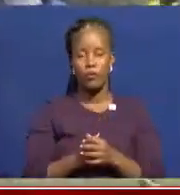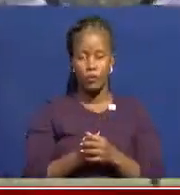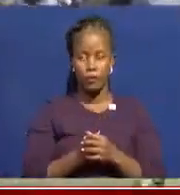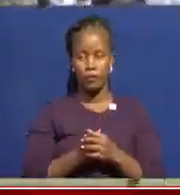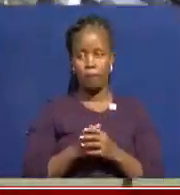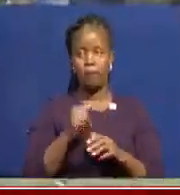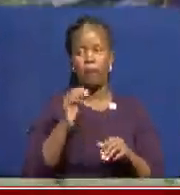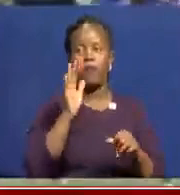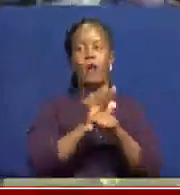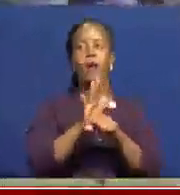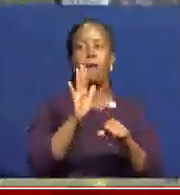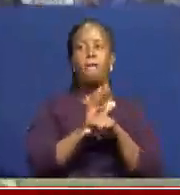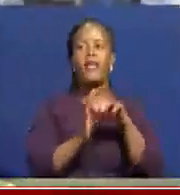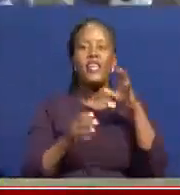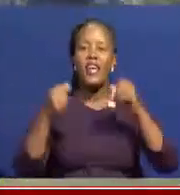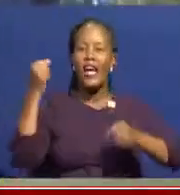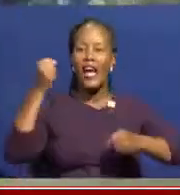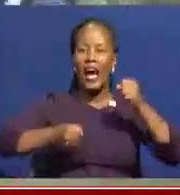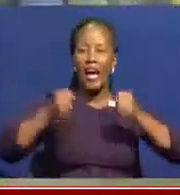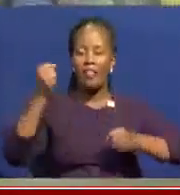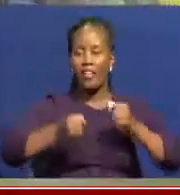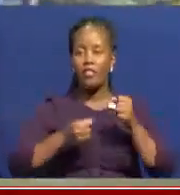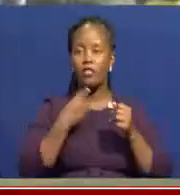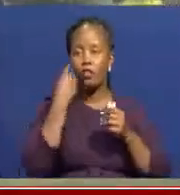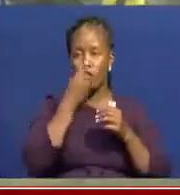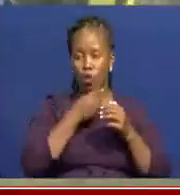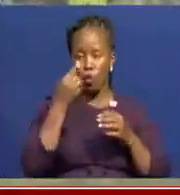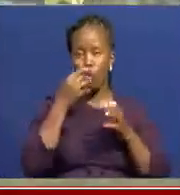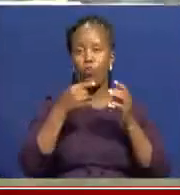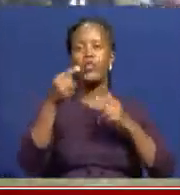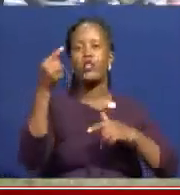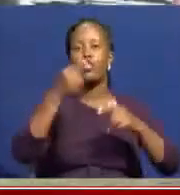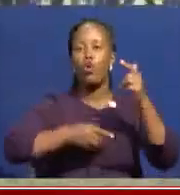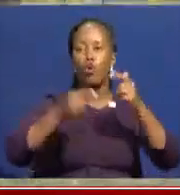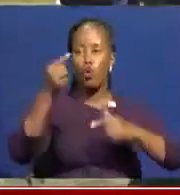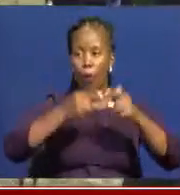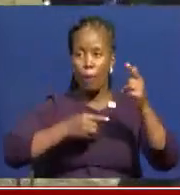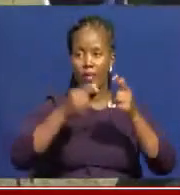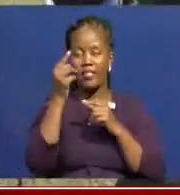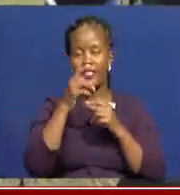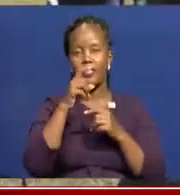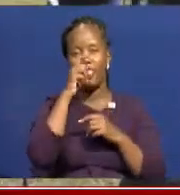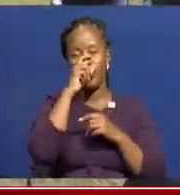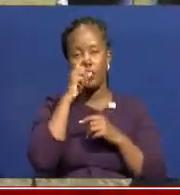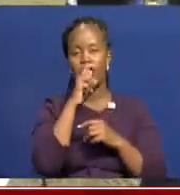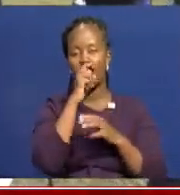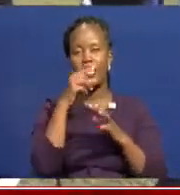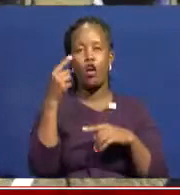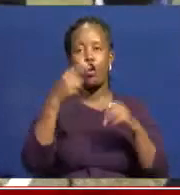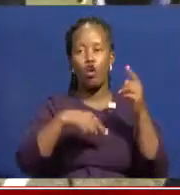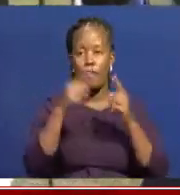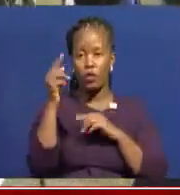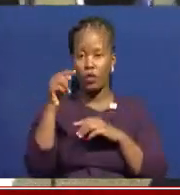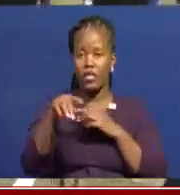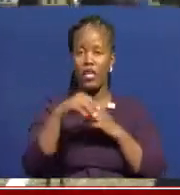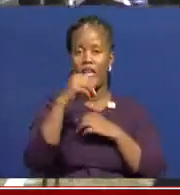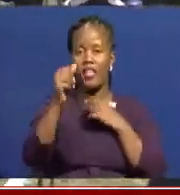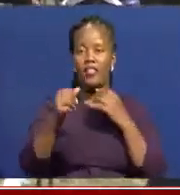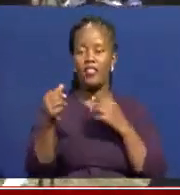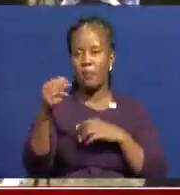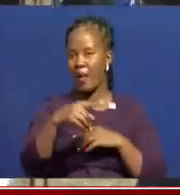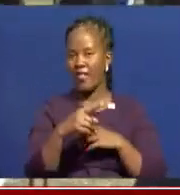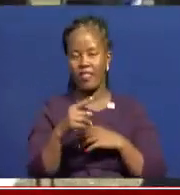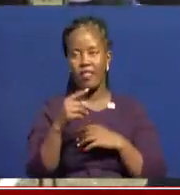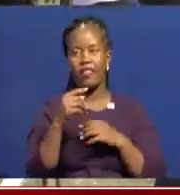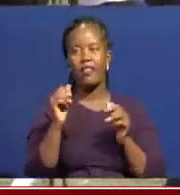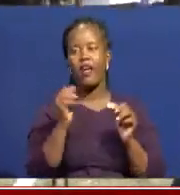Majority of the athletes who will compete at the Africa Cross Country Championship set for Tunisia on 25th of this month won't be able to